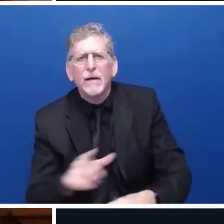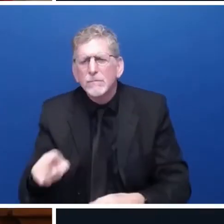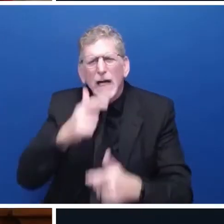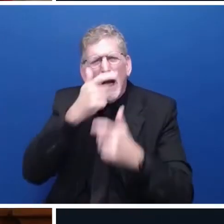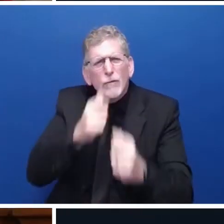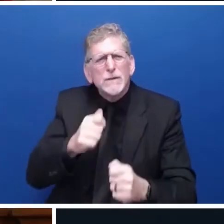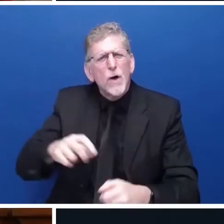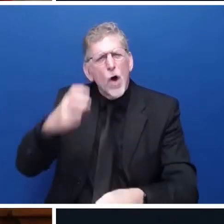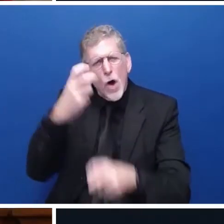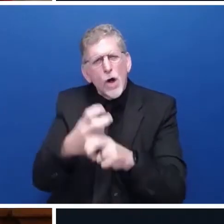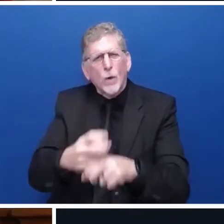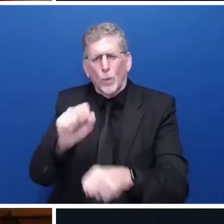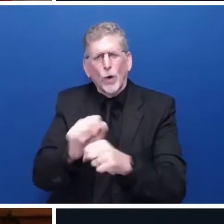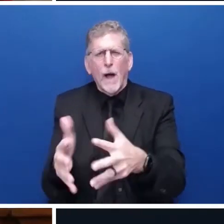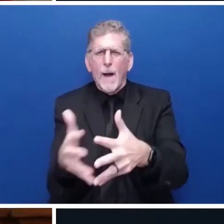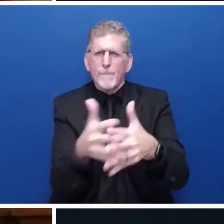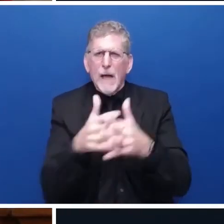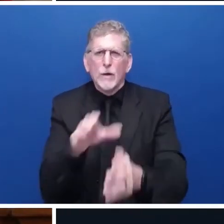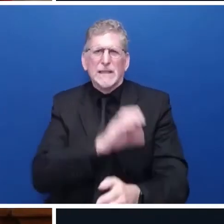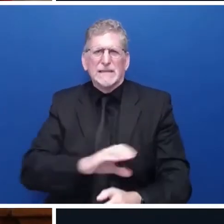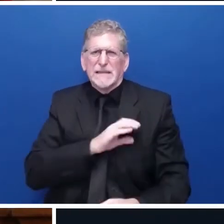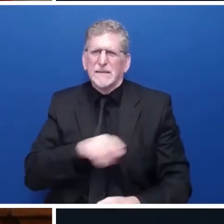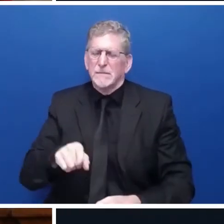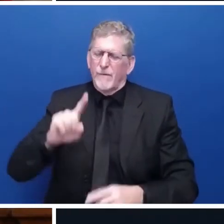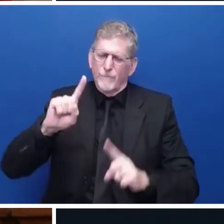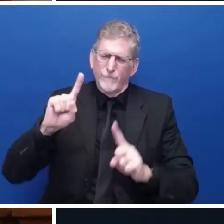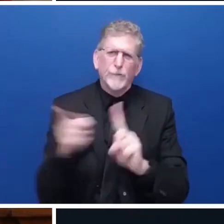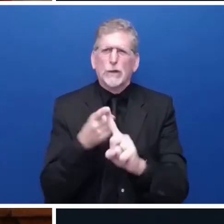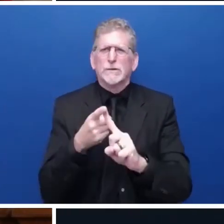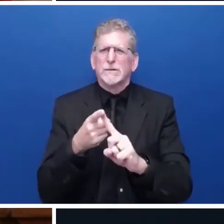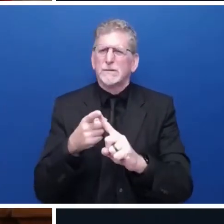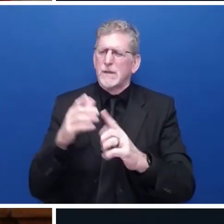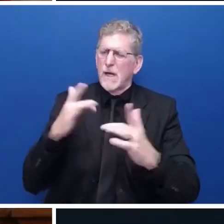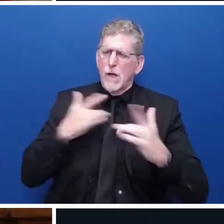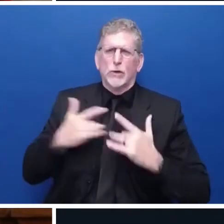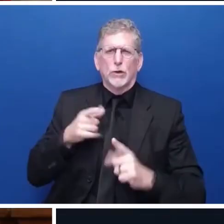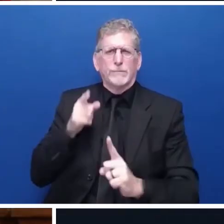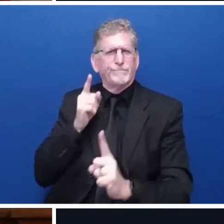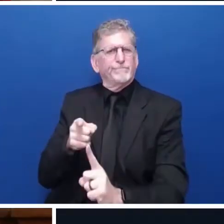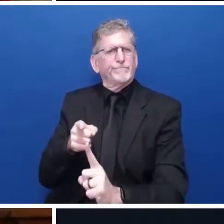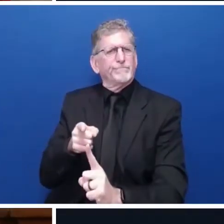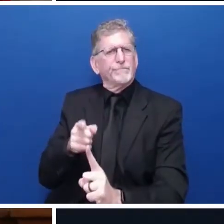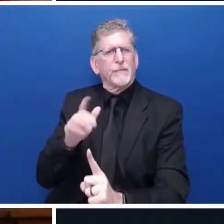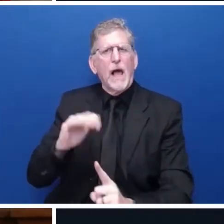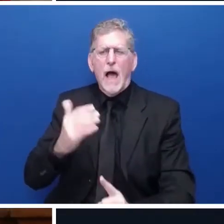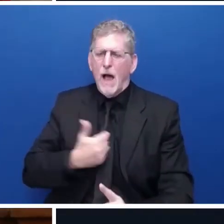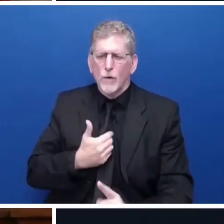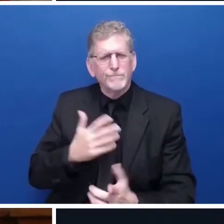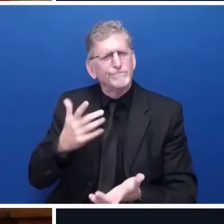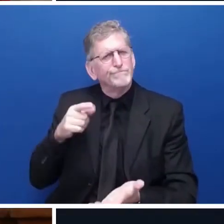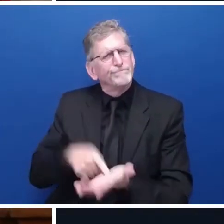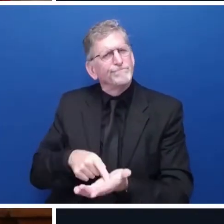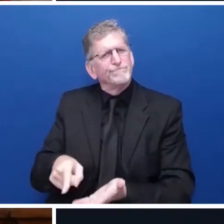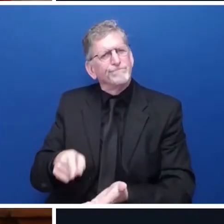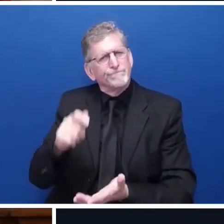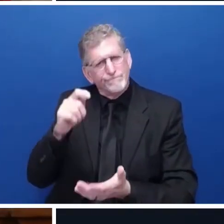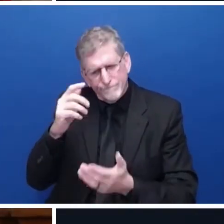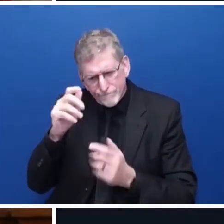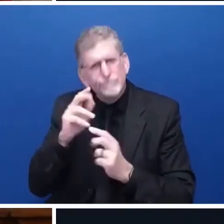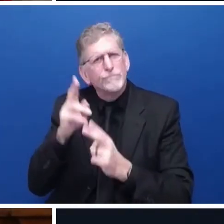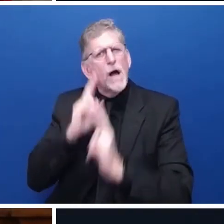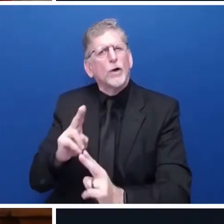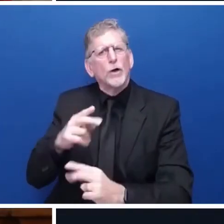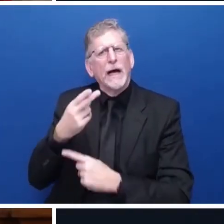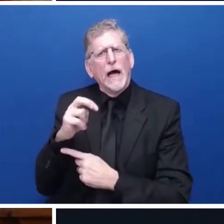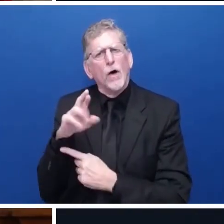concern. That is the debt we owe to the heroes who came before us, and that is the promise we must keep